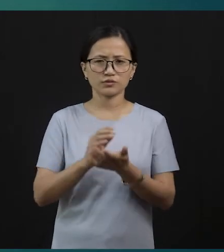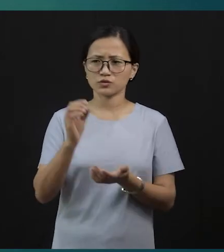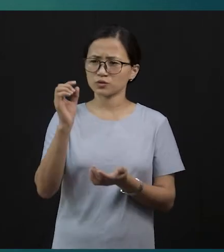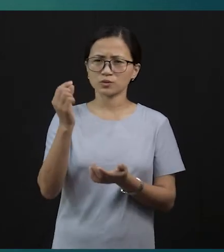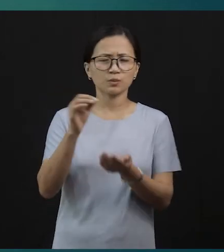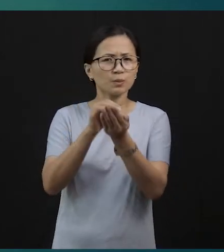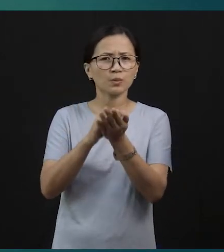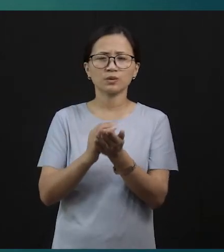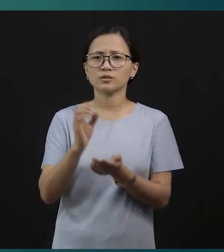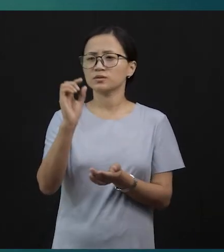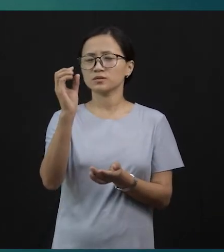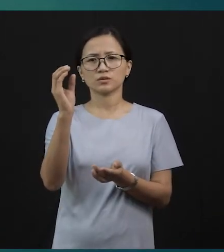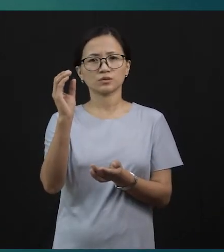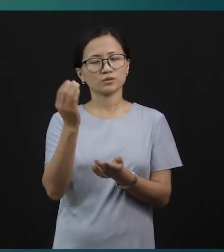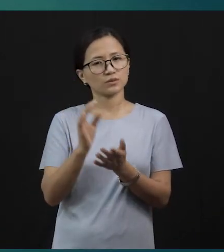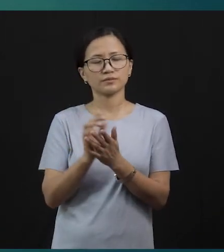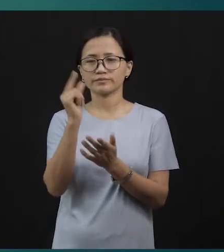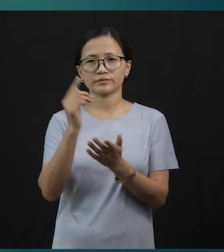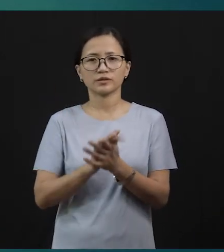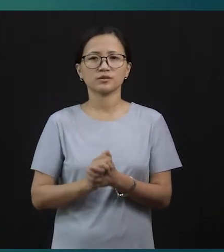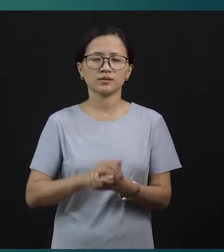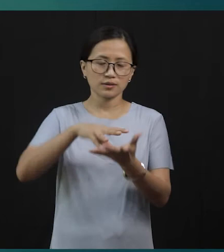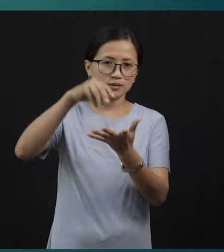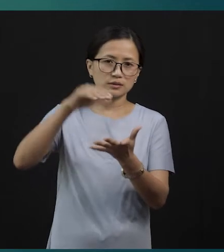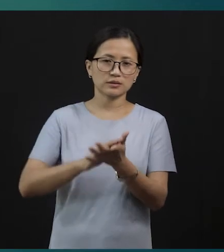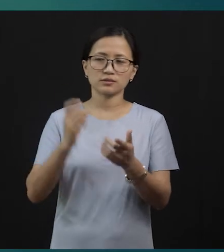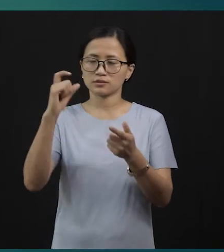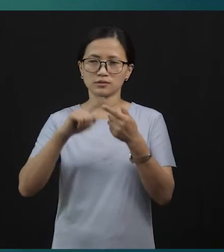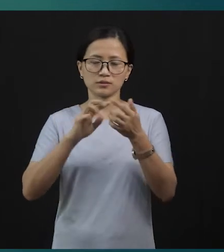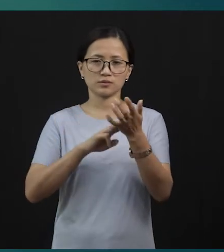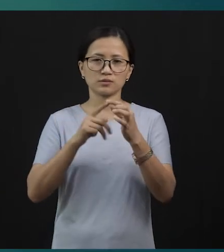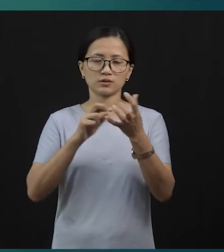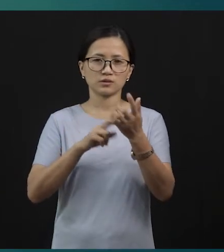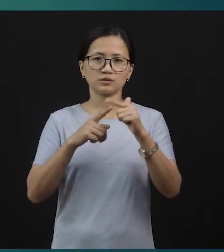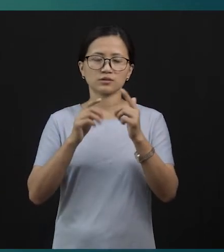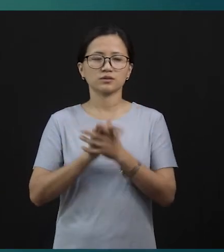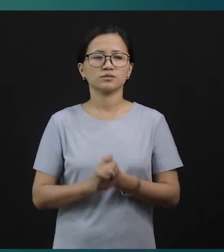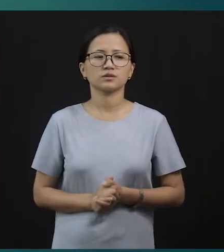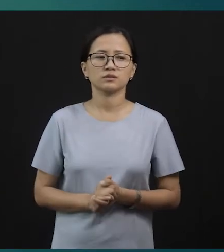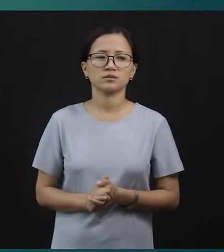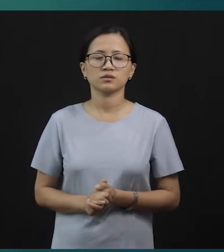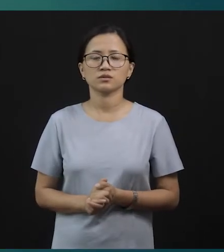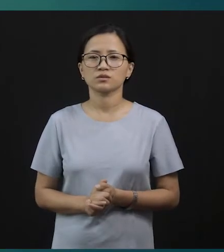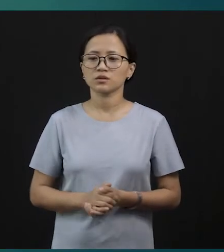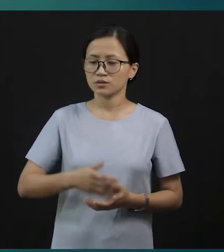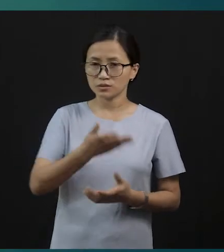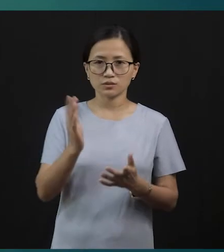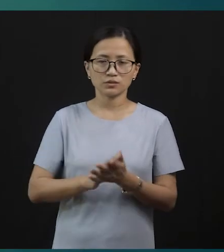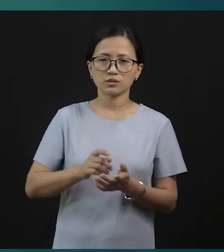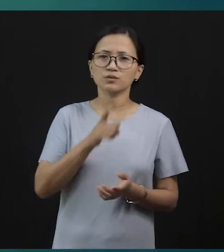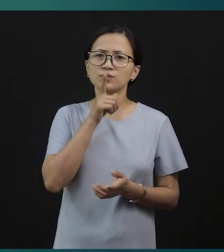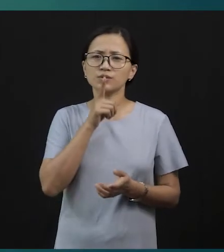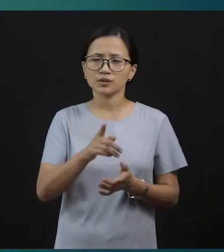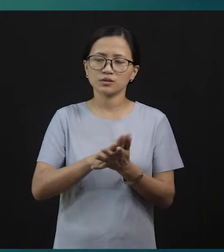cement, water. I'm sure by looking at this picture, you know what is a concrete now. Earlier, there was a shoe, a real